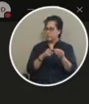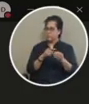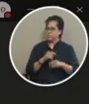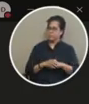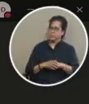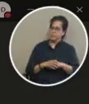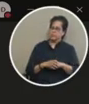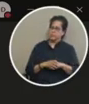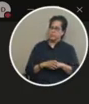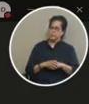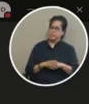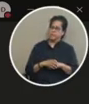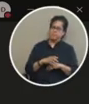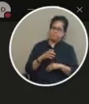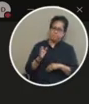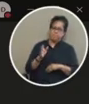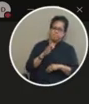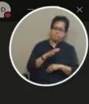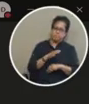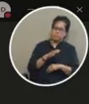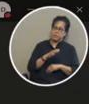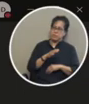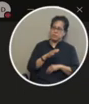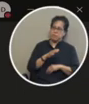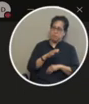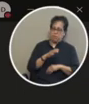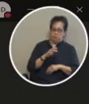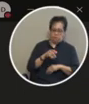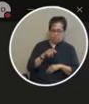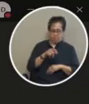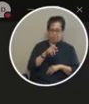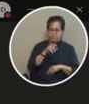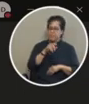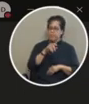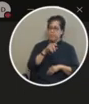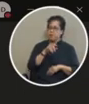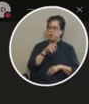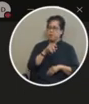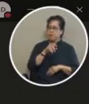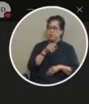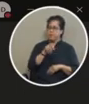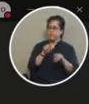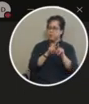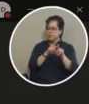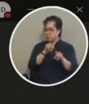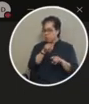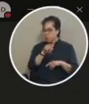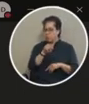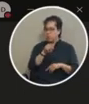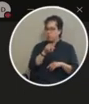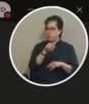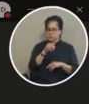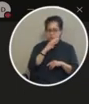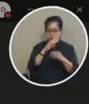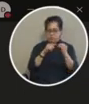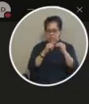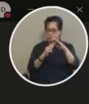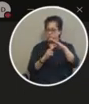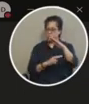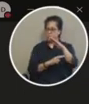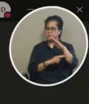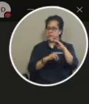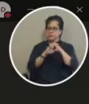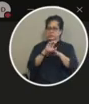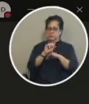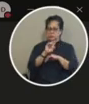you. And for Mrs. Lubrano, you had talked a little bit about bridges and that